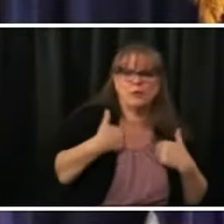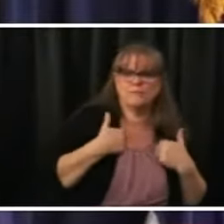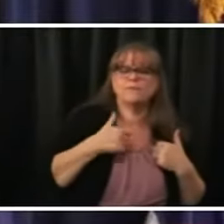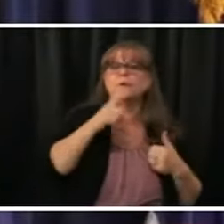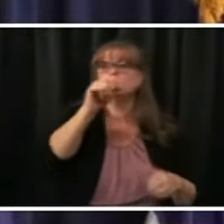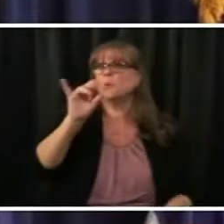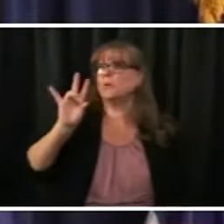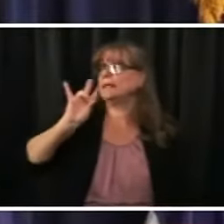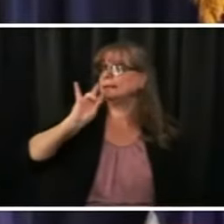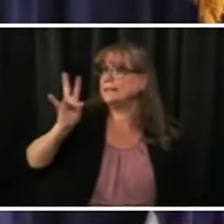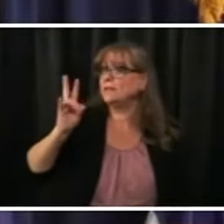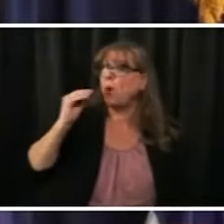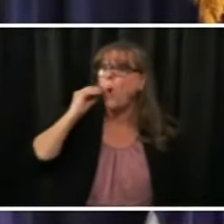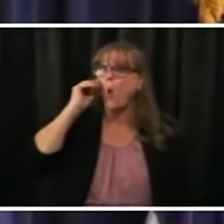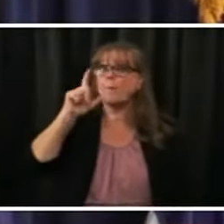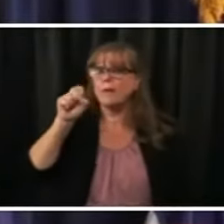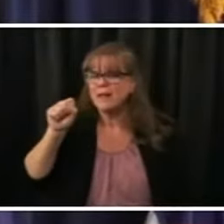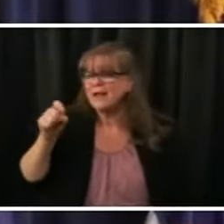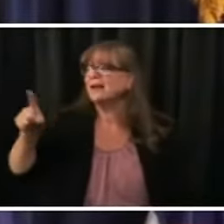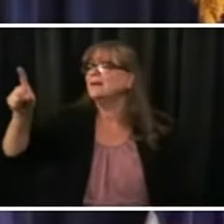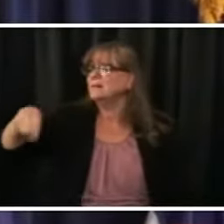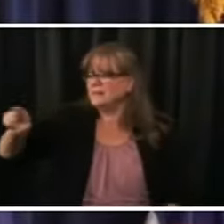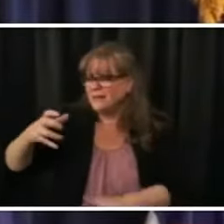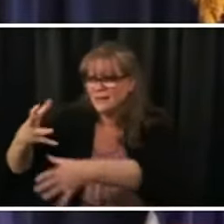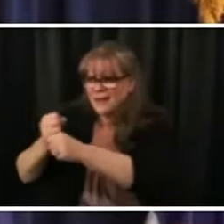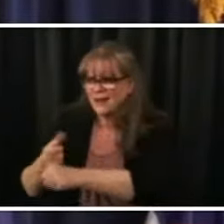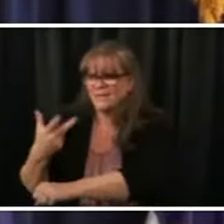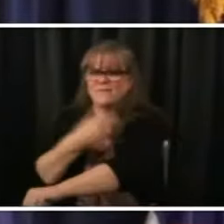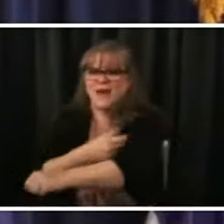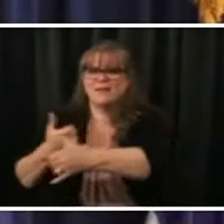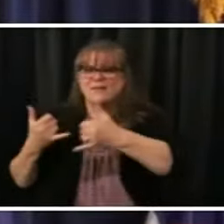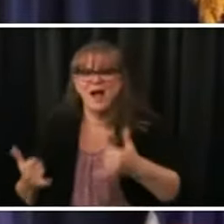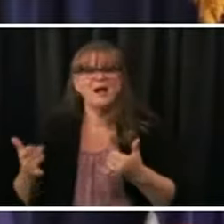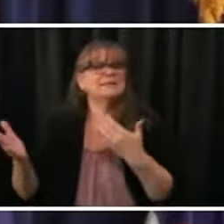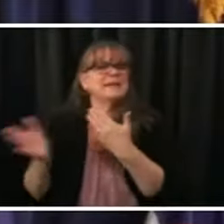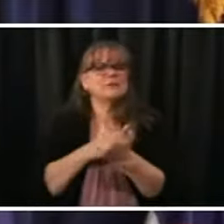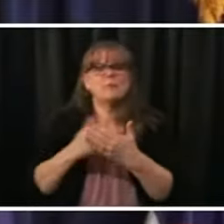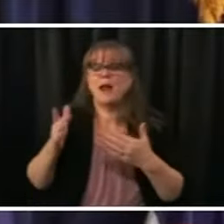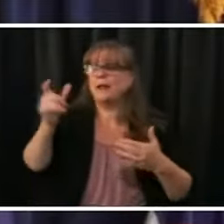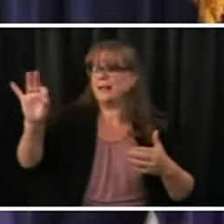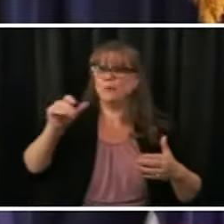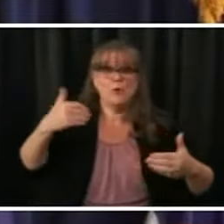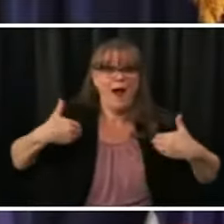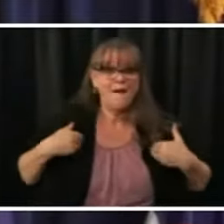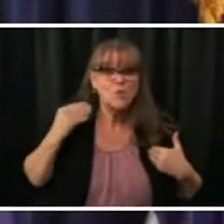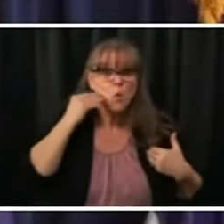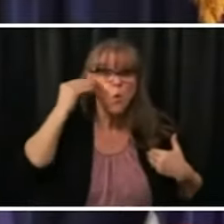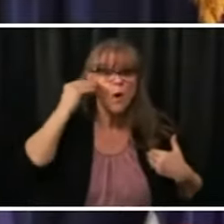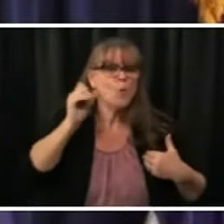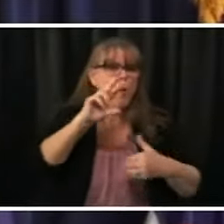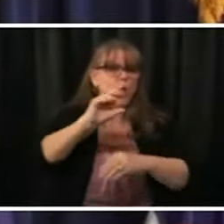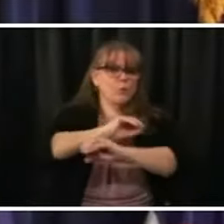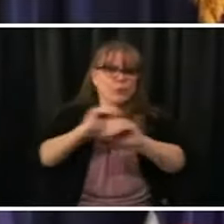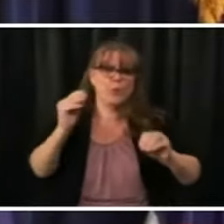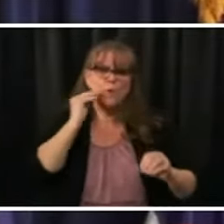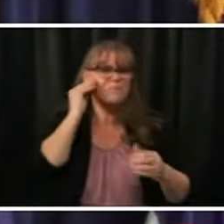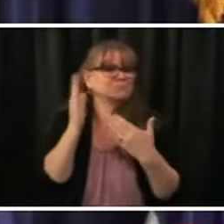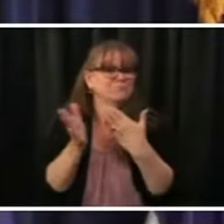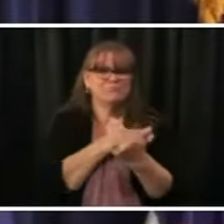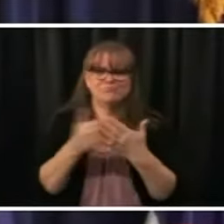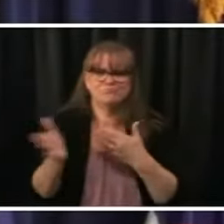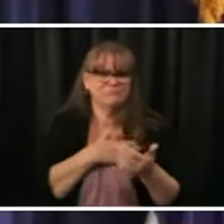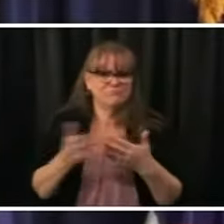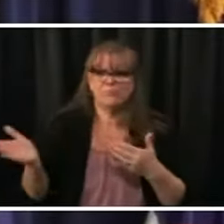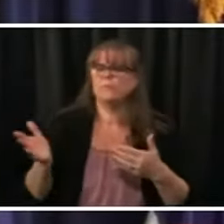well, regardless of whether you have a home or don't have a home. And I would add that logistically, it will be a lot easier for the